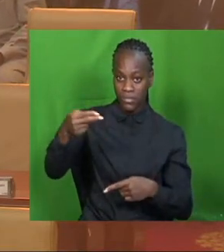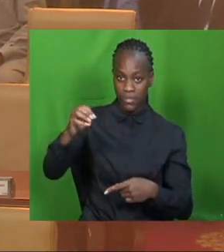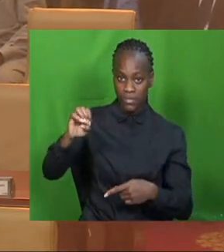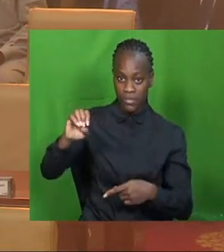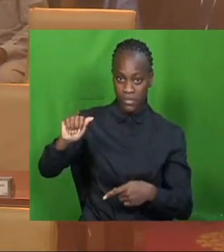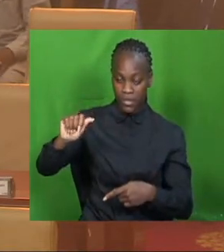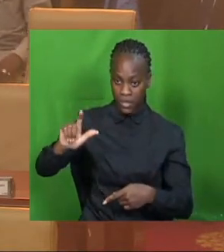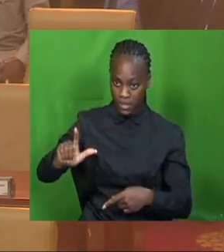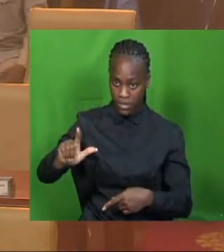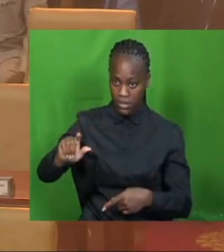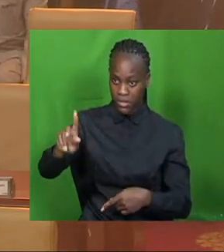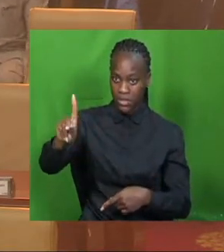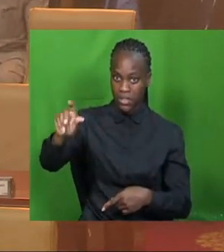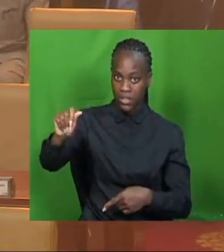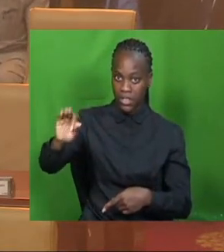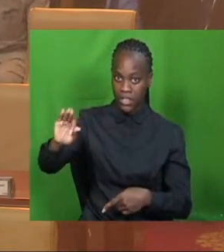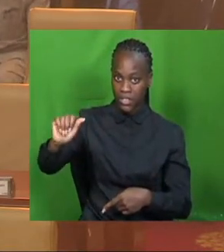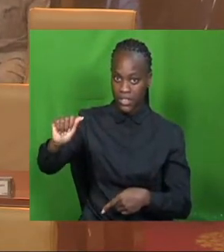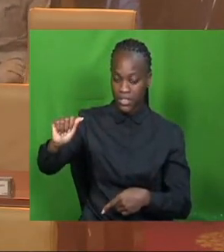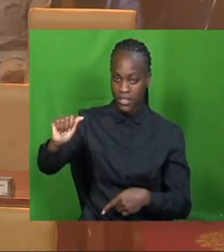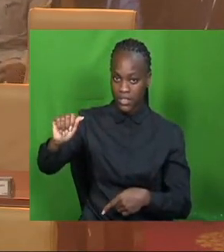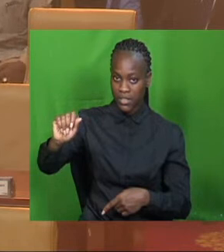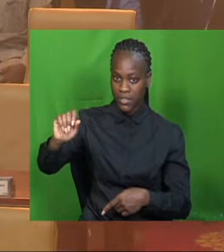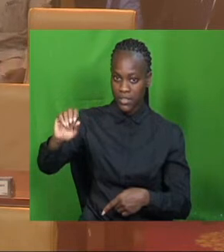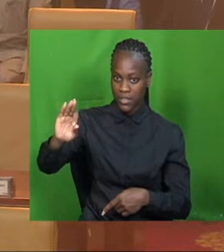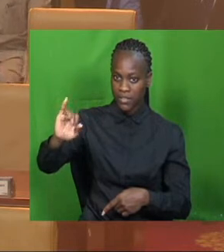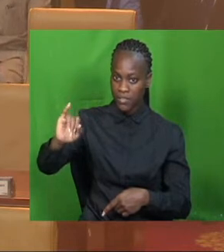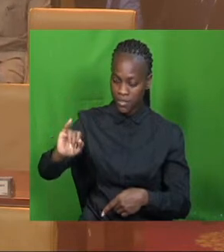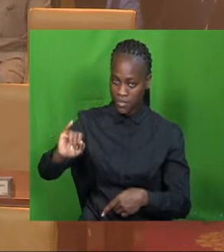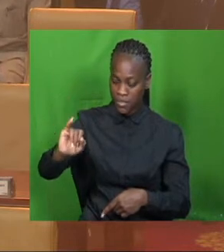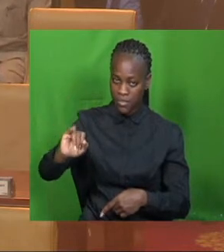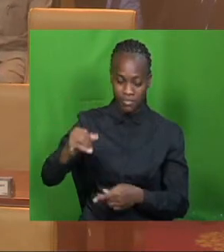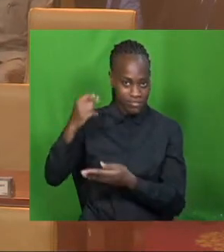from the Parliament of Tanzania.